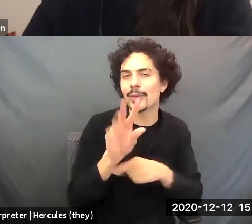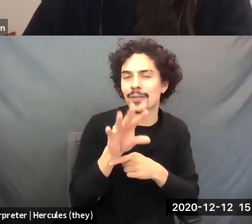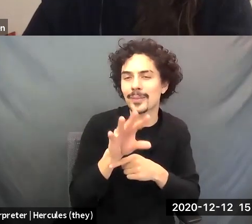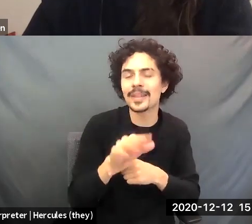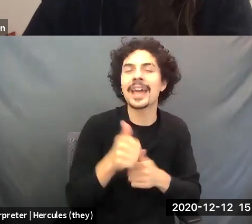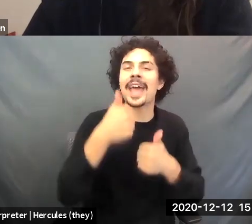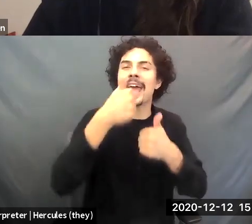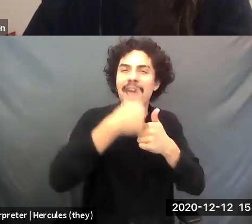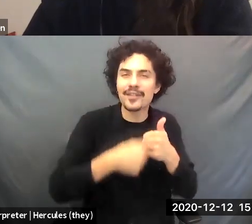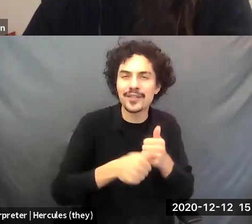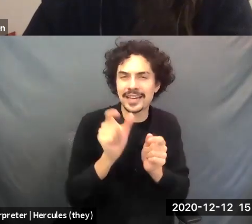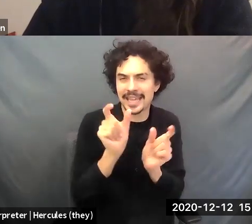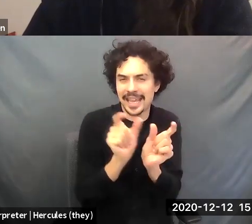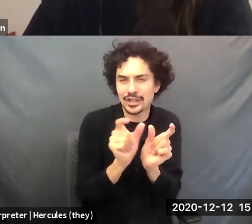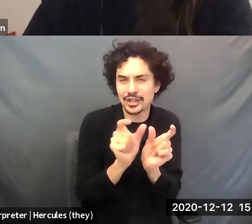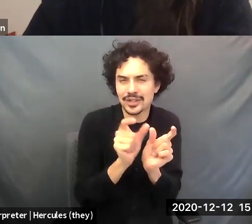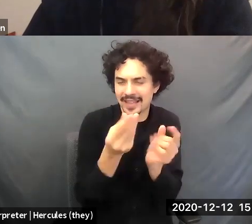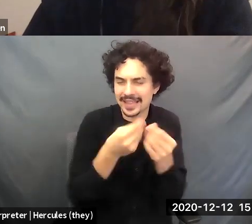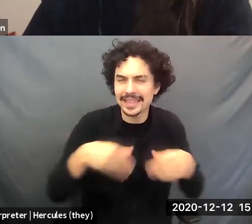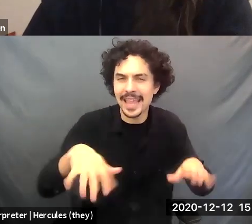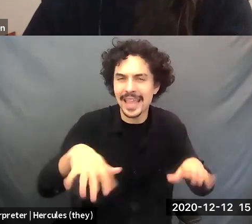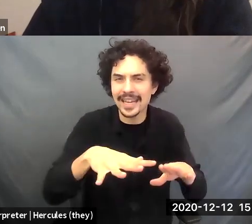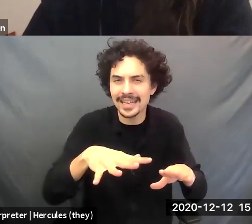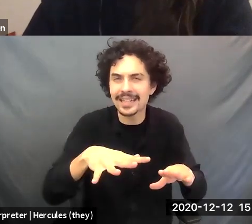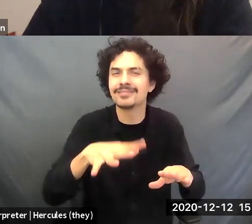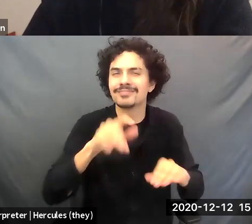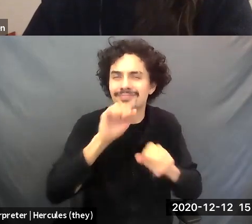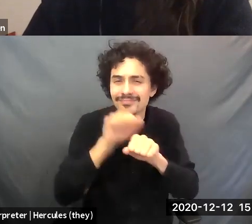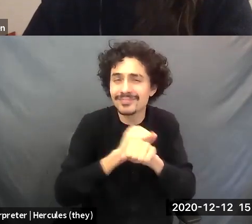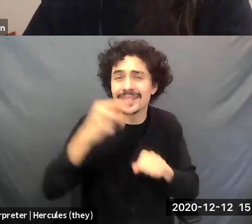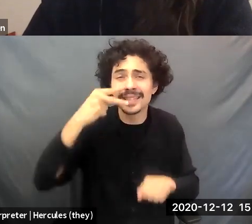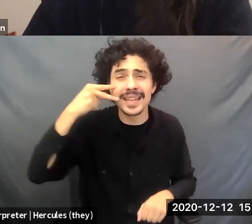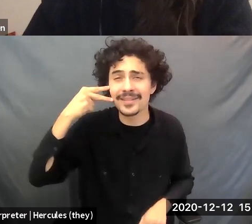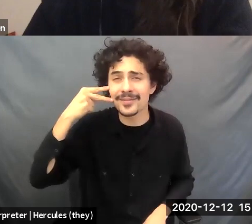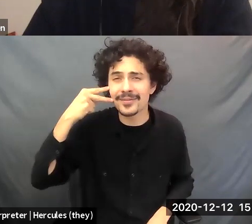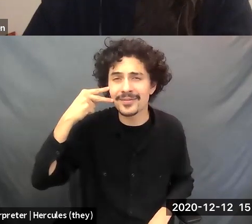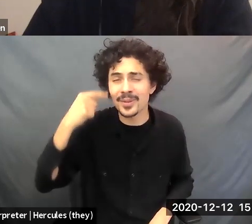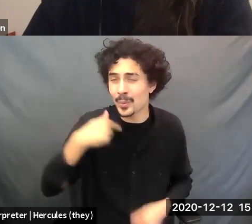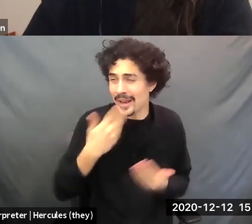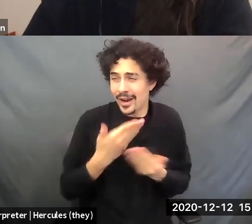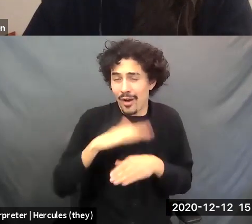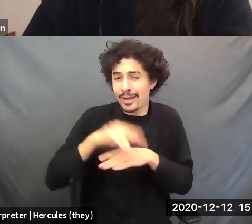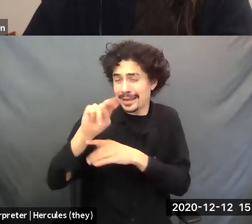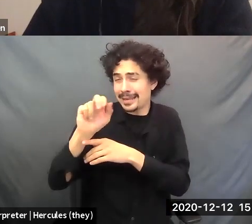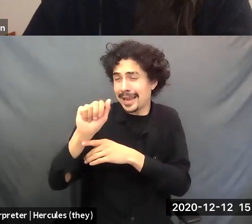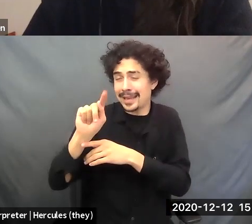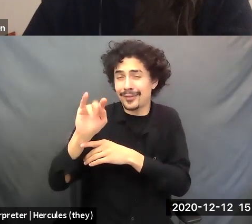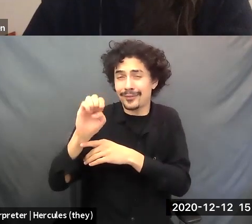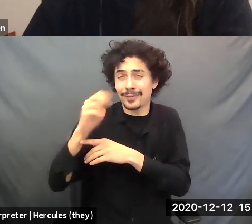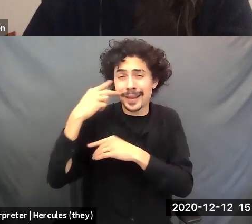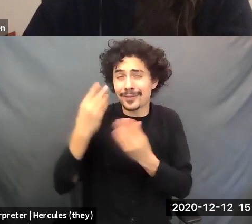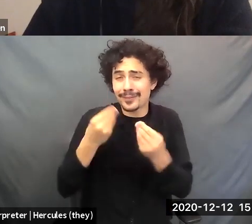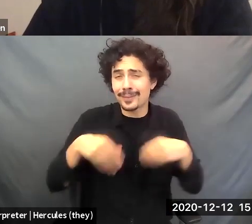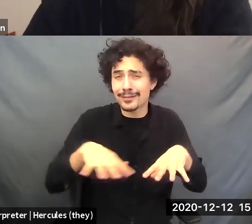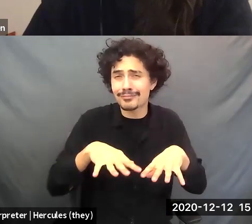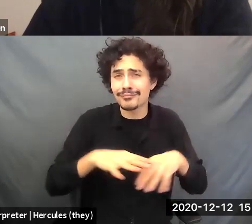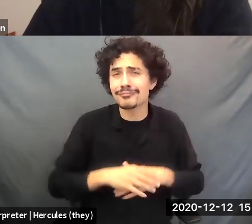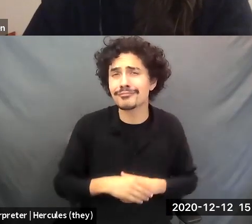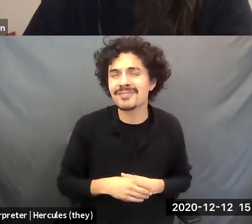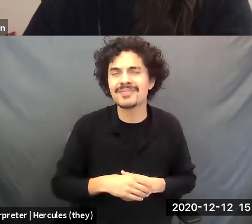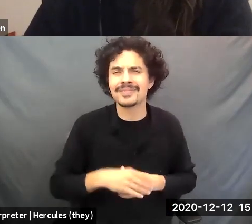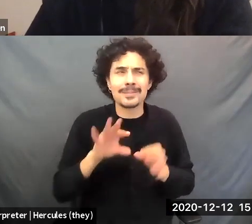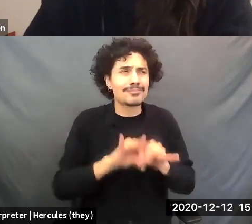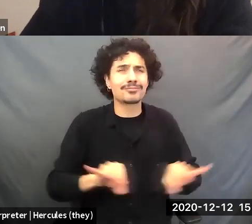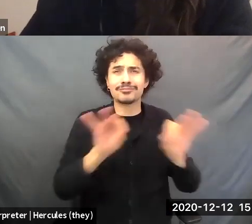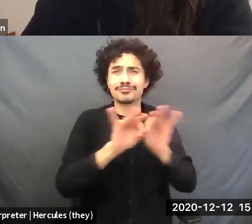inch of this land is soaked in Indian blood. We're all on native land, right? Um, so the importance of acknowledging that and also